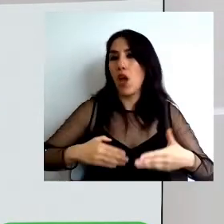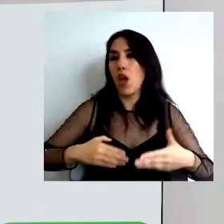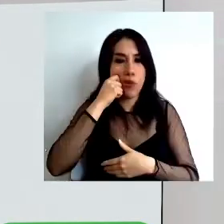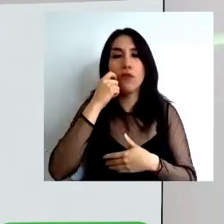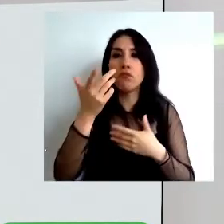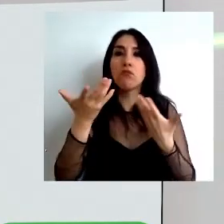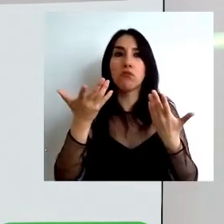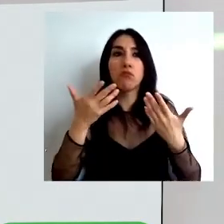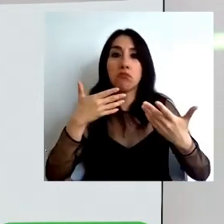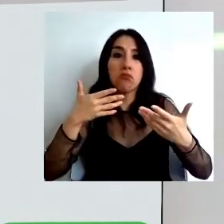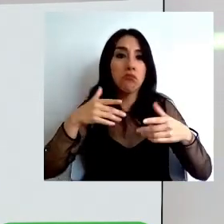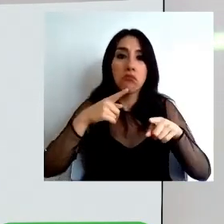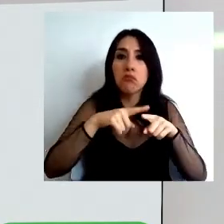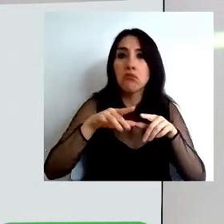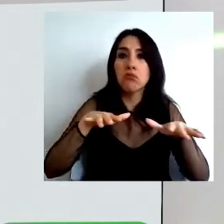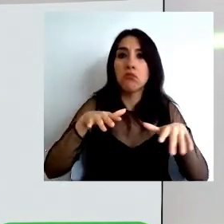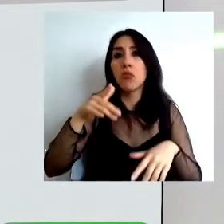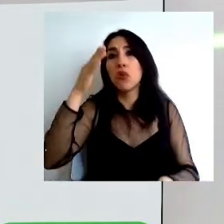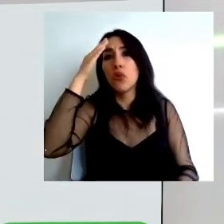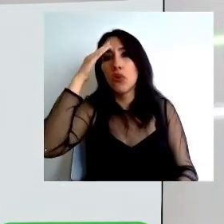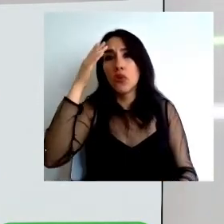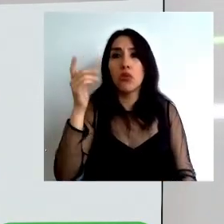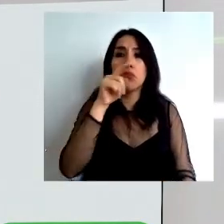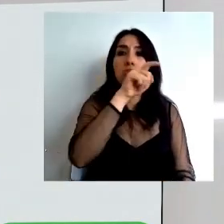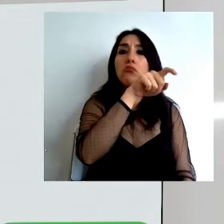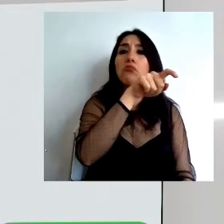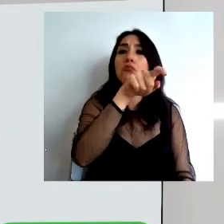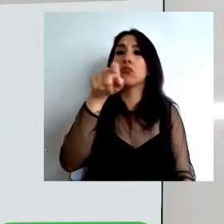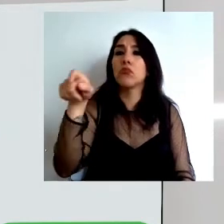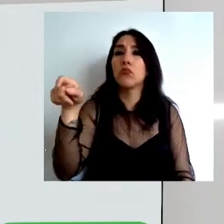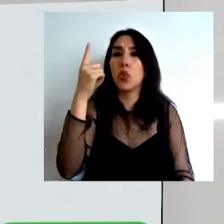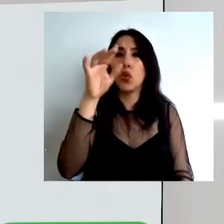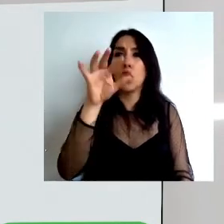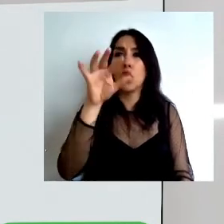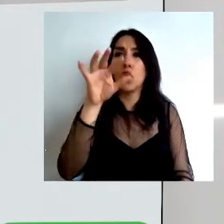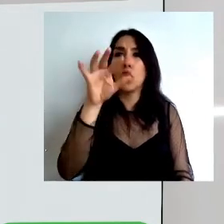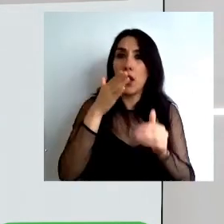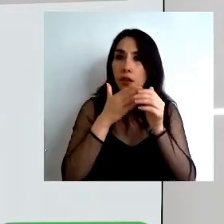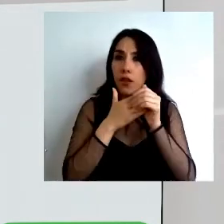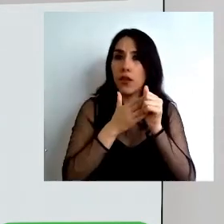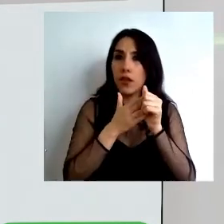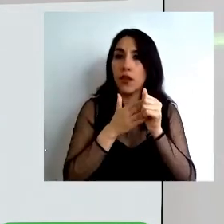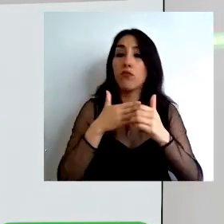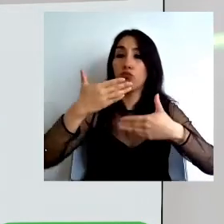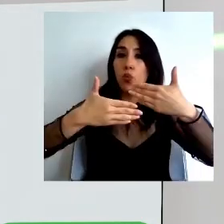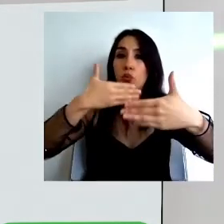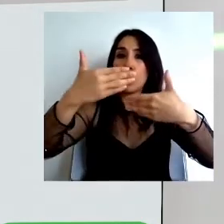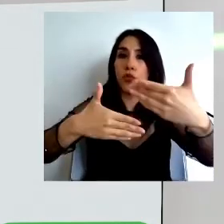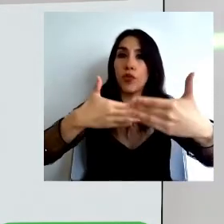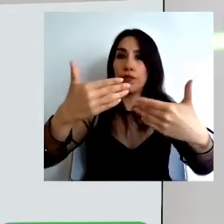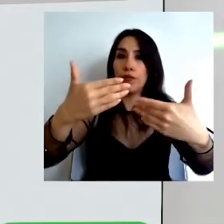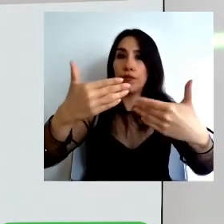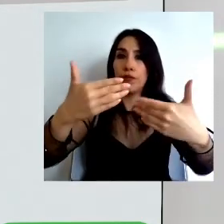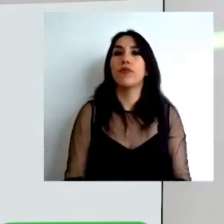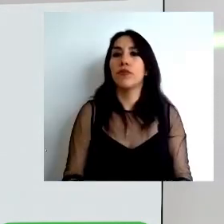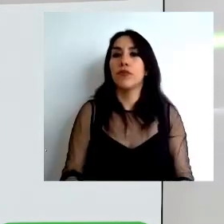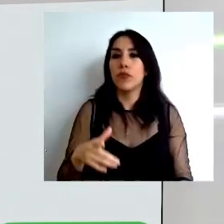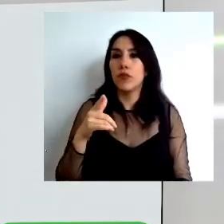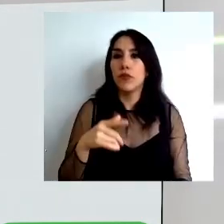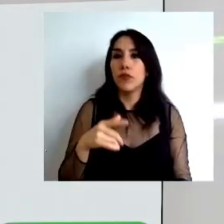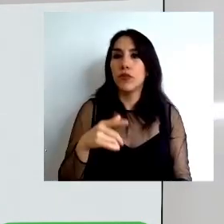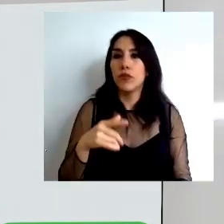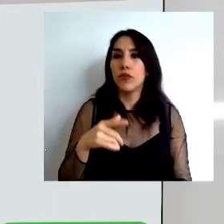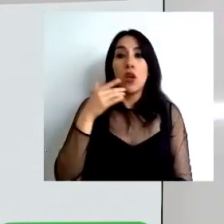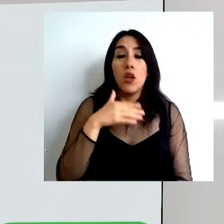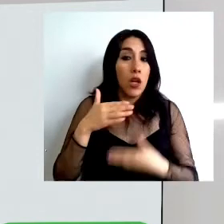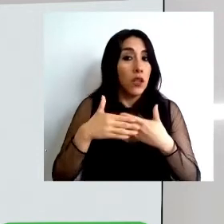strategic process and it's not an easy one. So here are some of the criteria you might want to consider